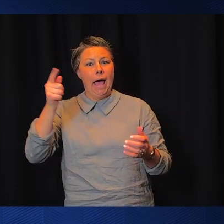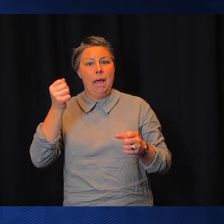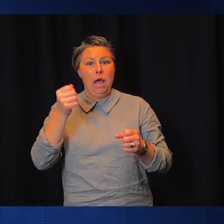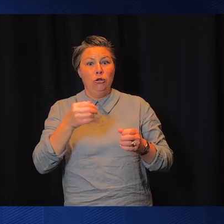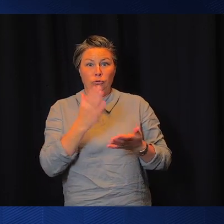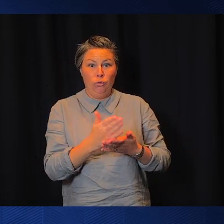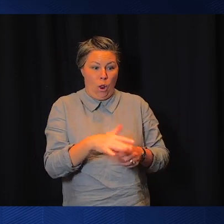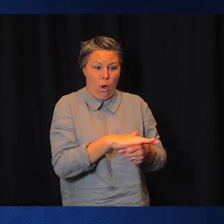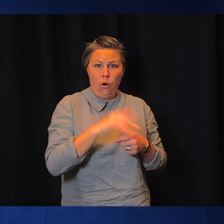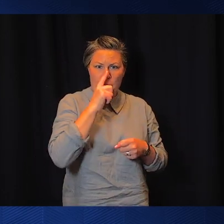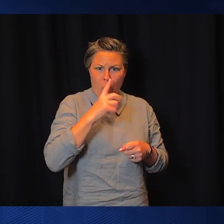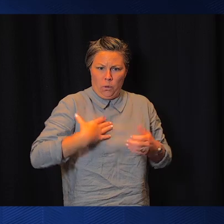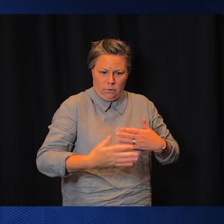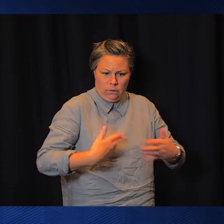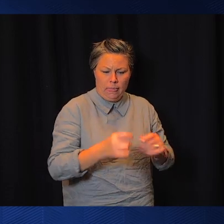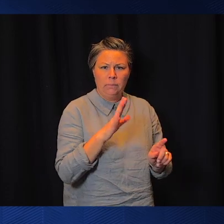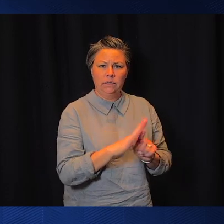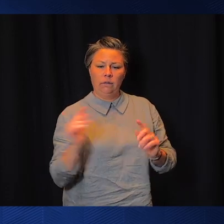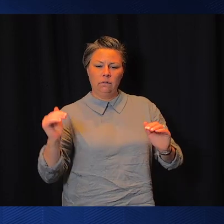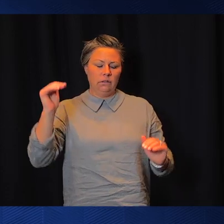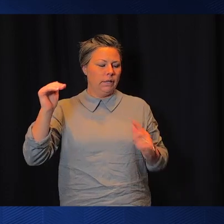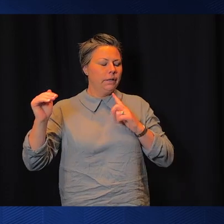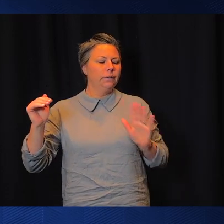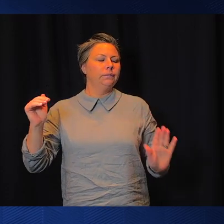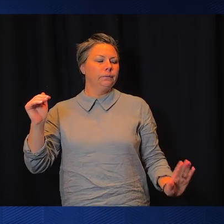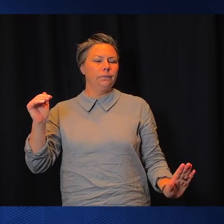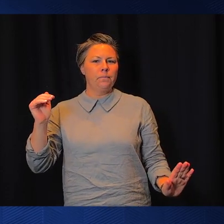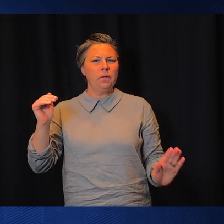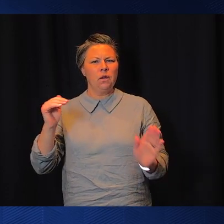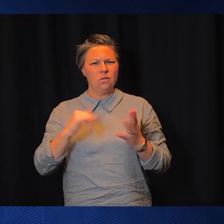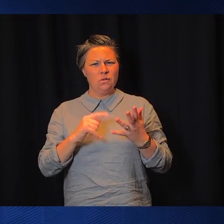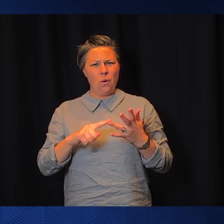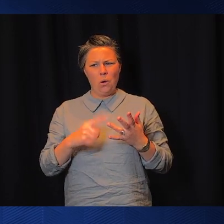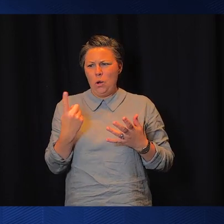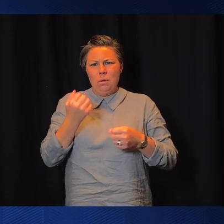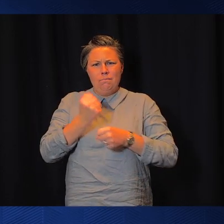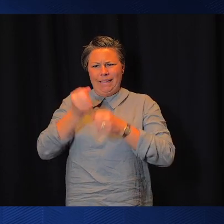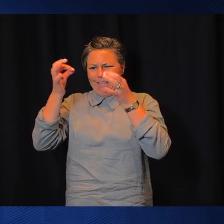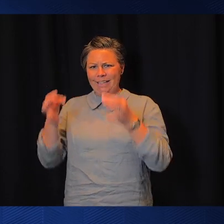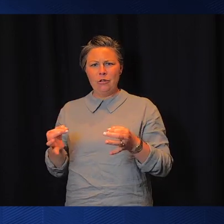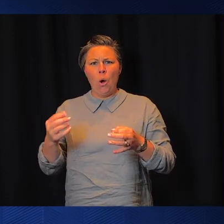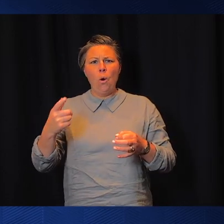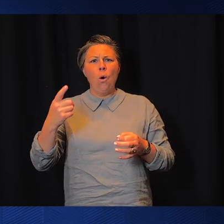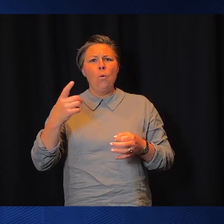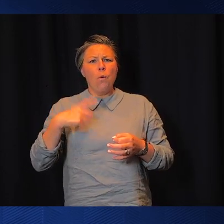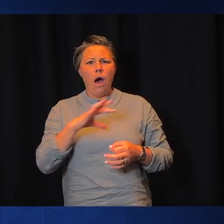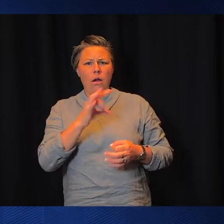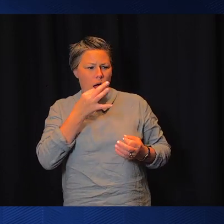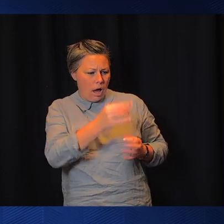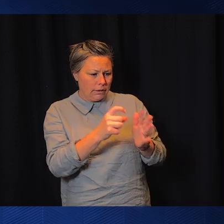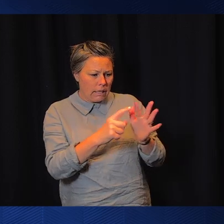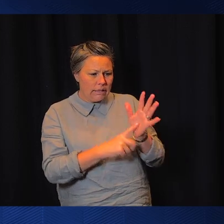lagging behind. So the decision-making process, how the Dalits, how the deprived section